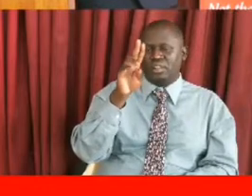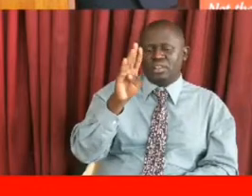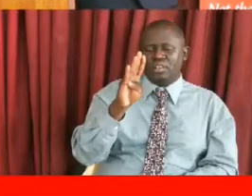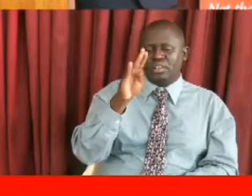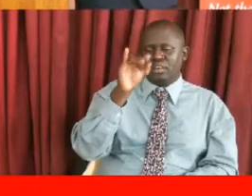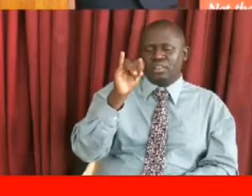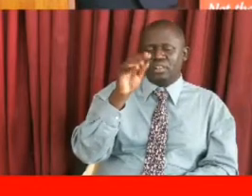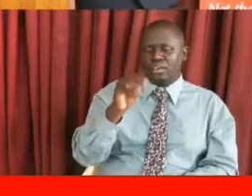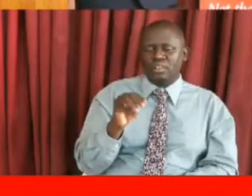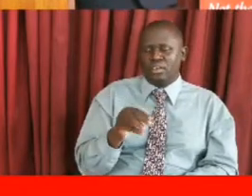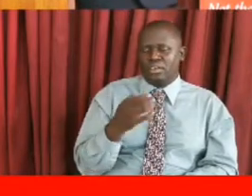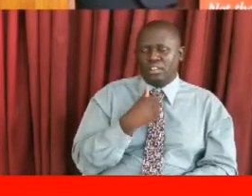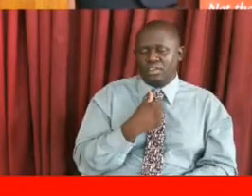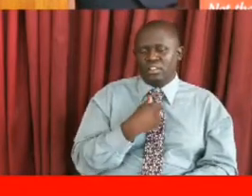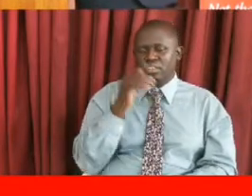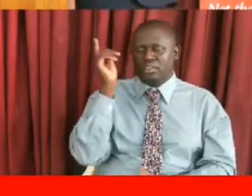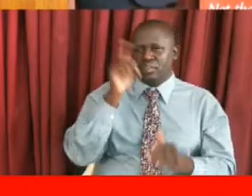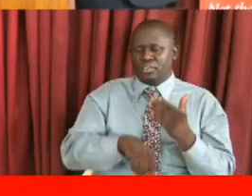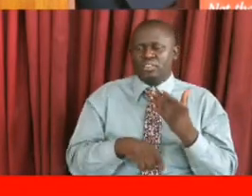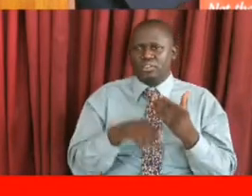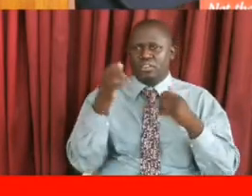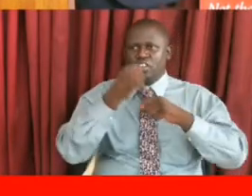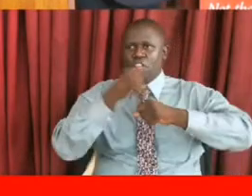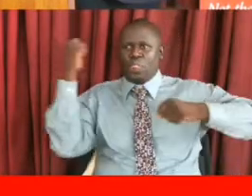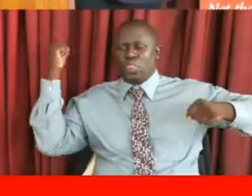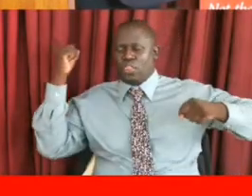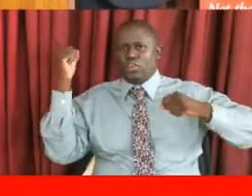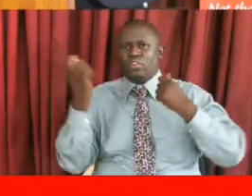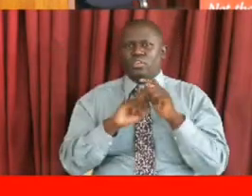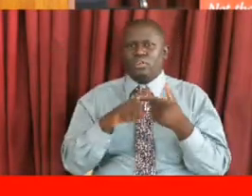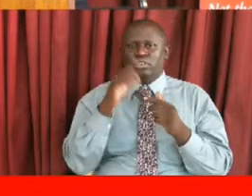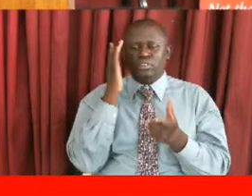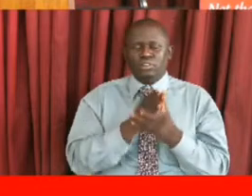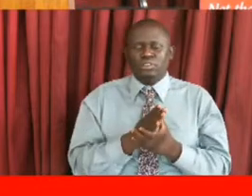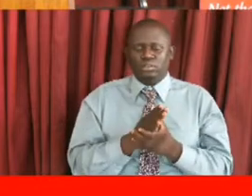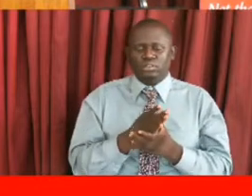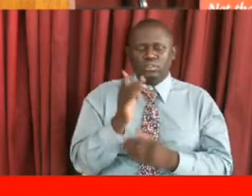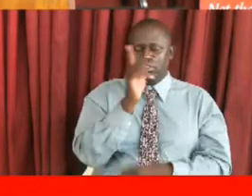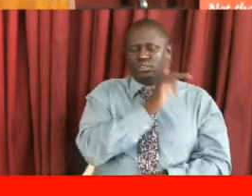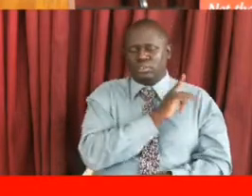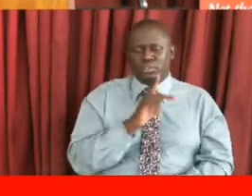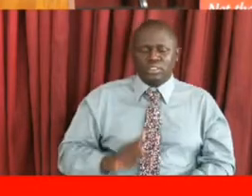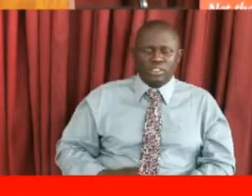sword amen and Kan must have tried to enter